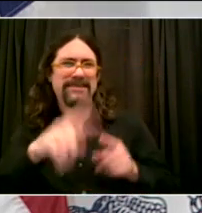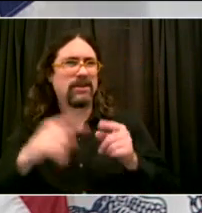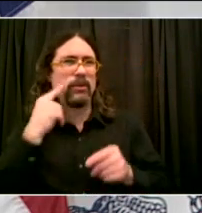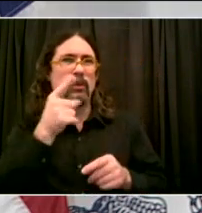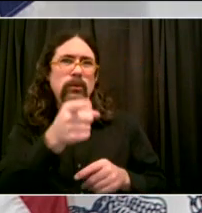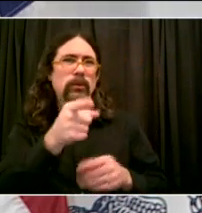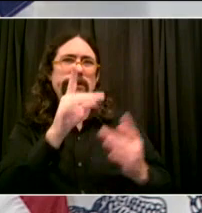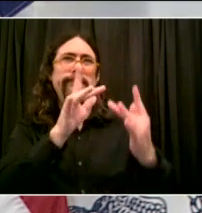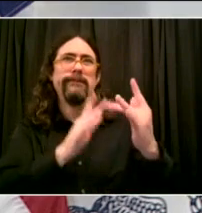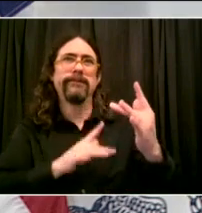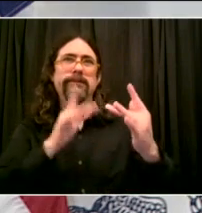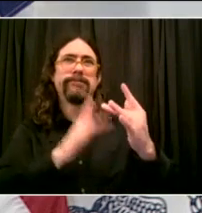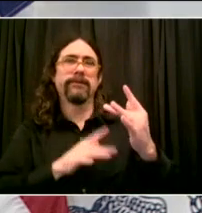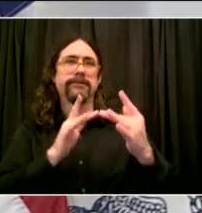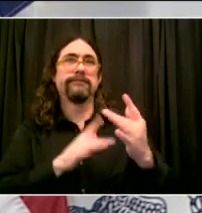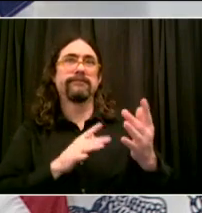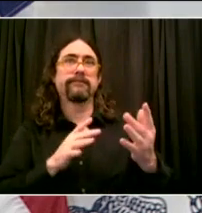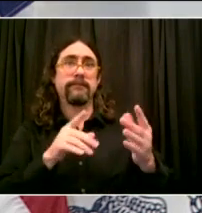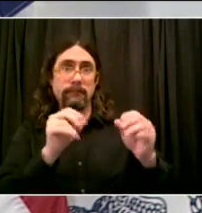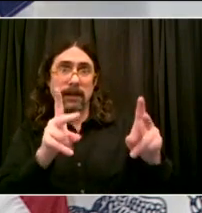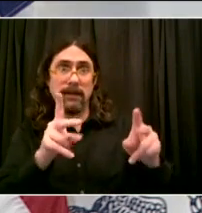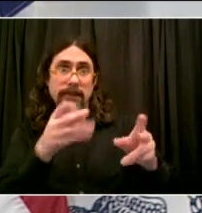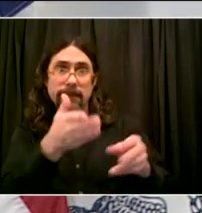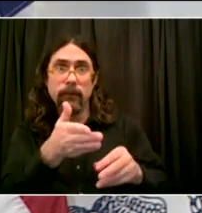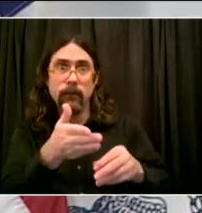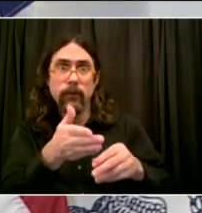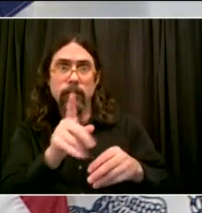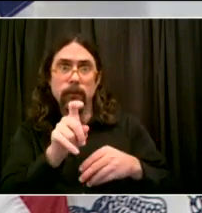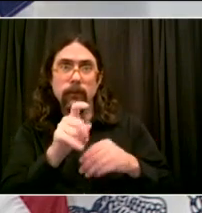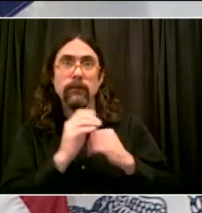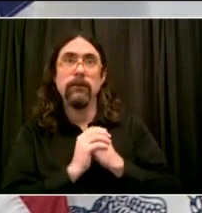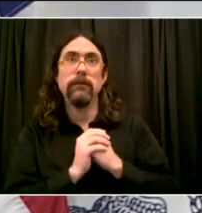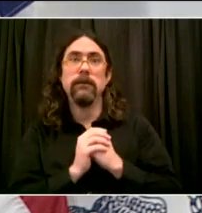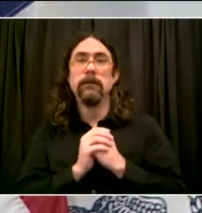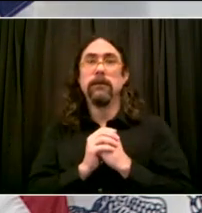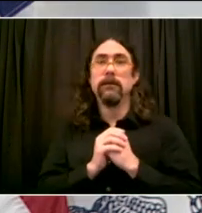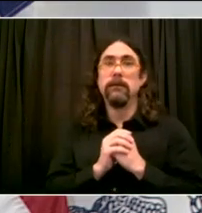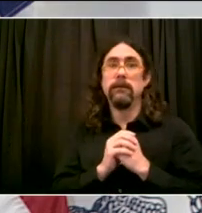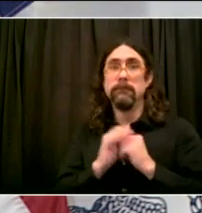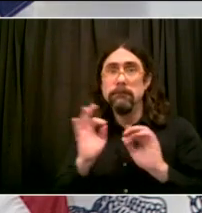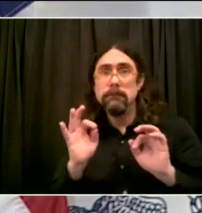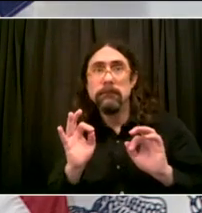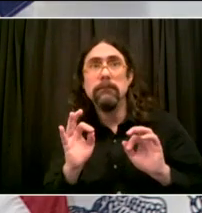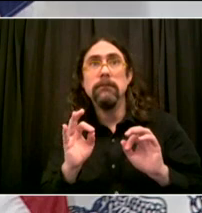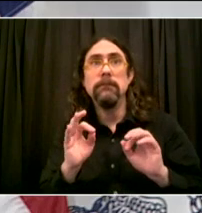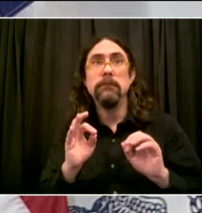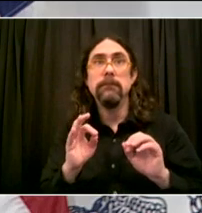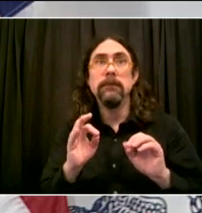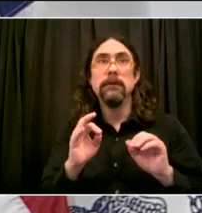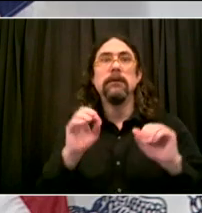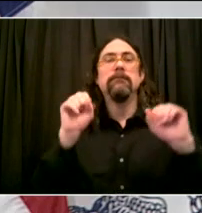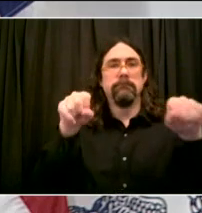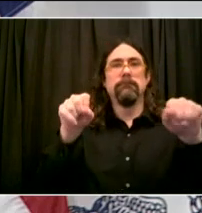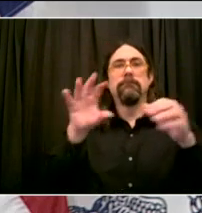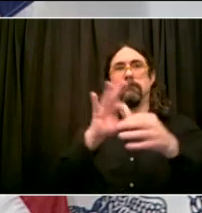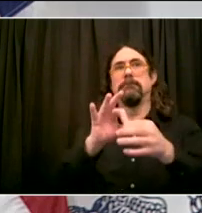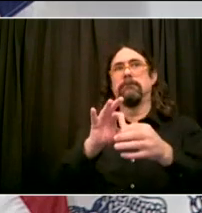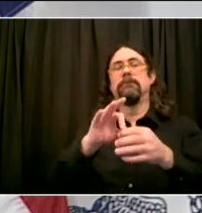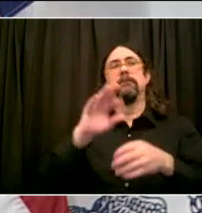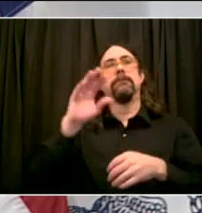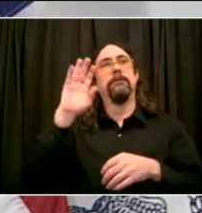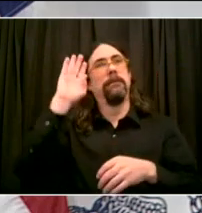Hello. There you go. Good morning. Hi. Ariama, Kings County Politics. How you doing? Good. How you doing